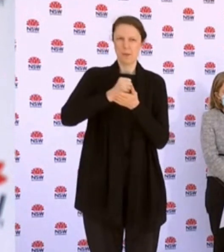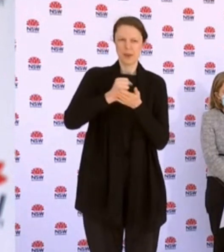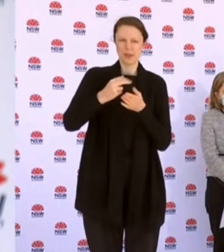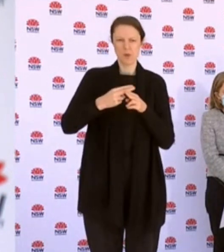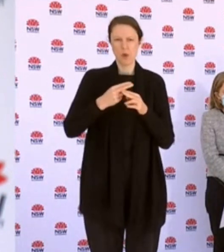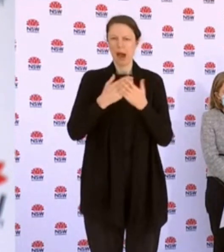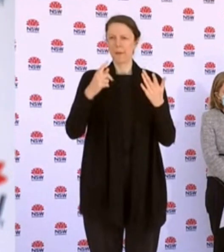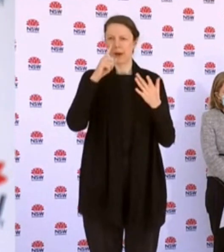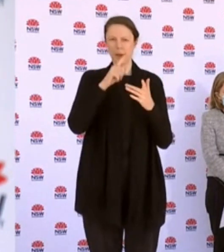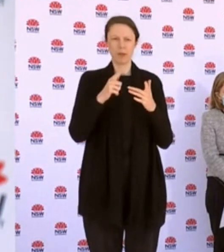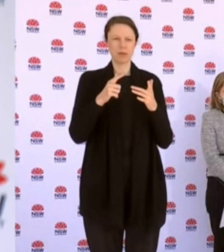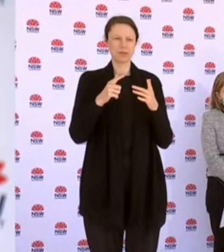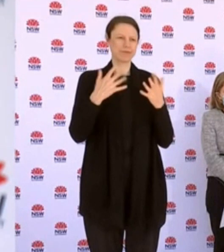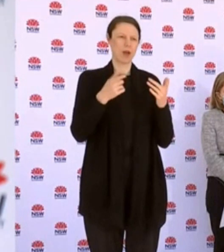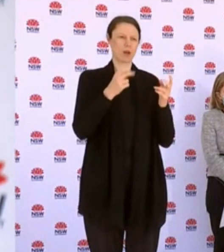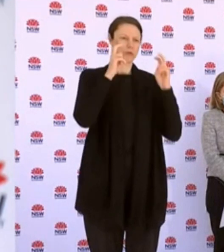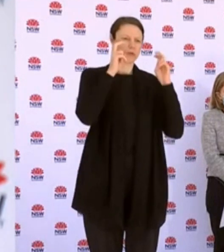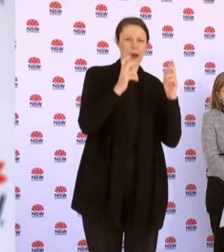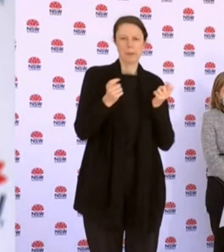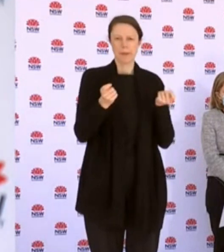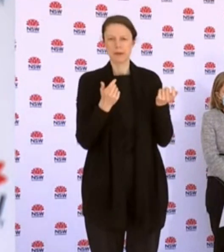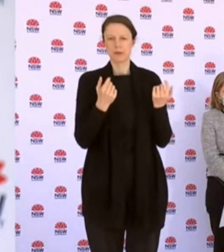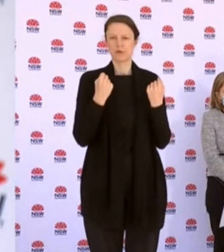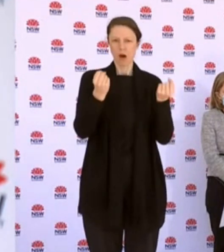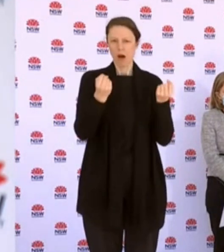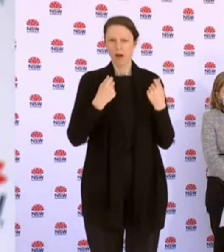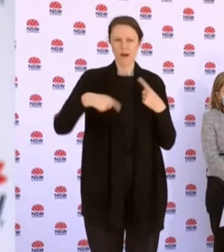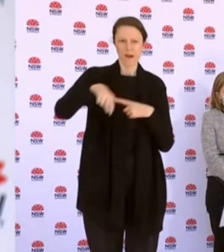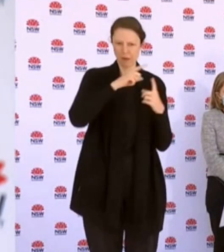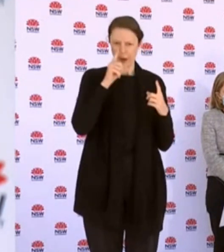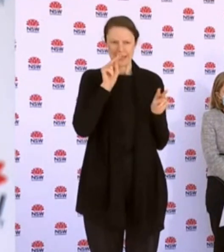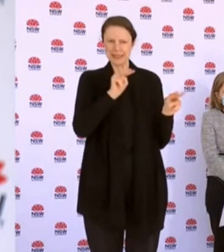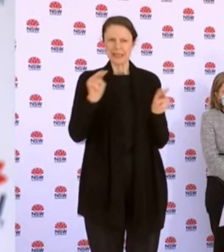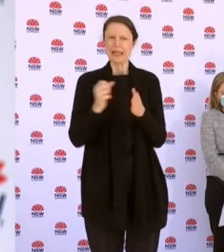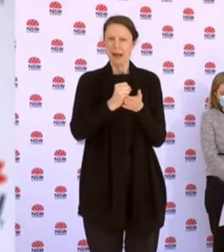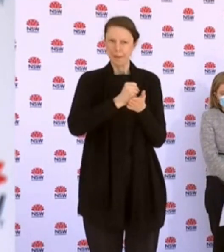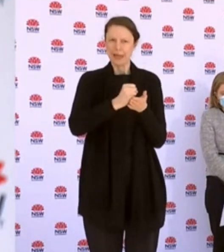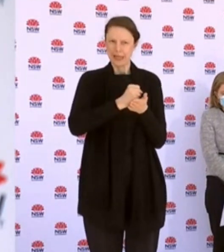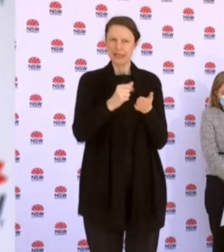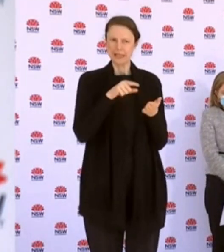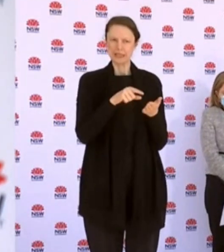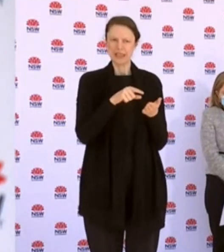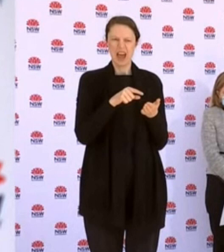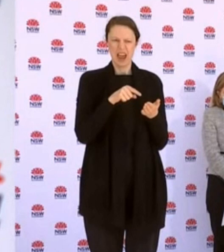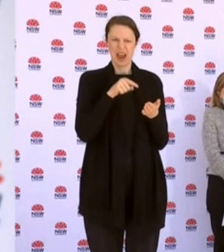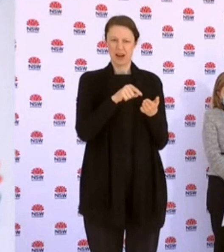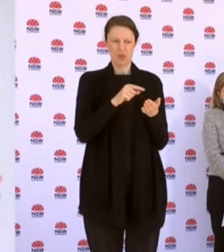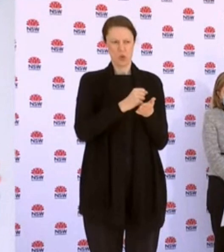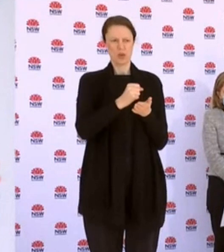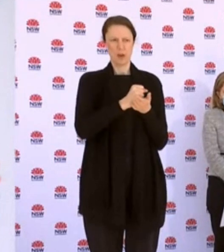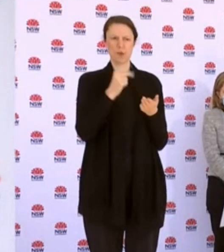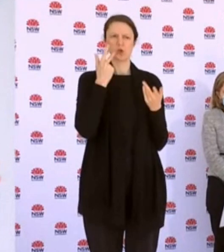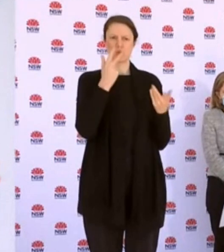actually listening and they're doing it. So I think that we need to just allow those orders time to stabilise and to let